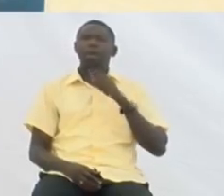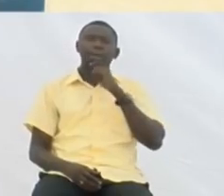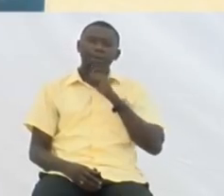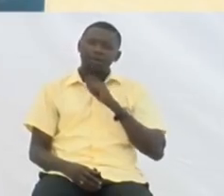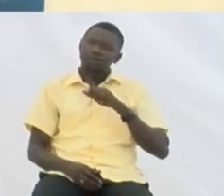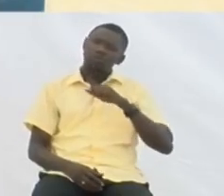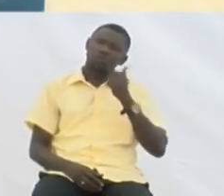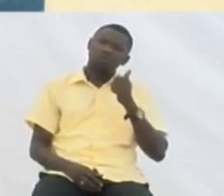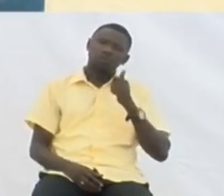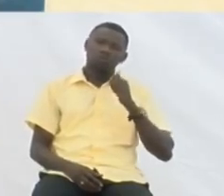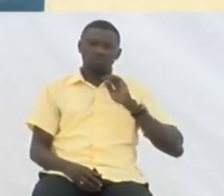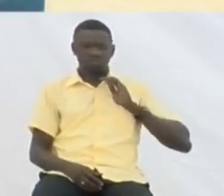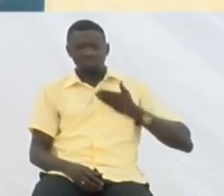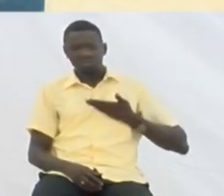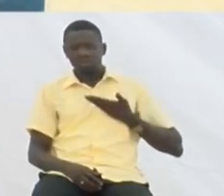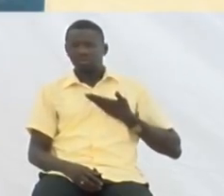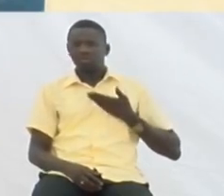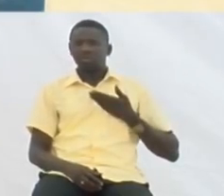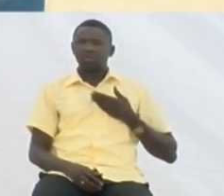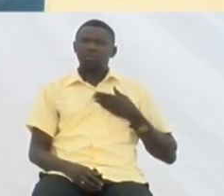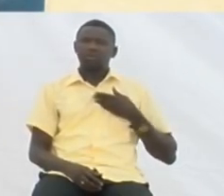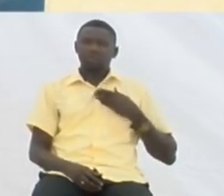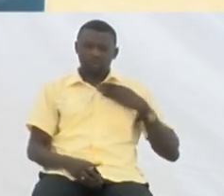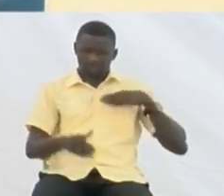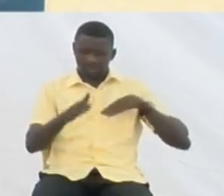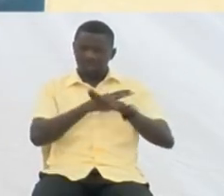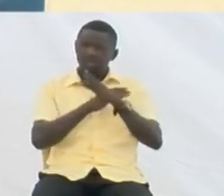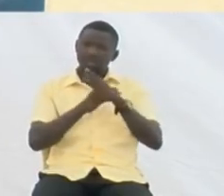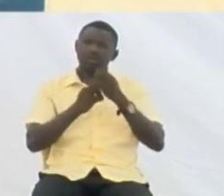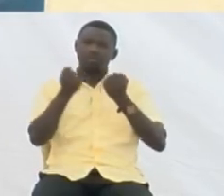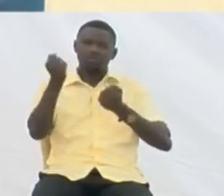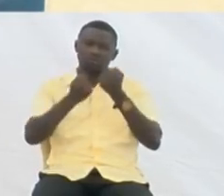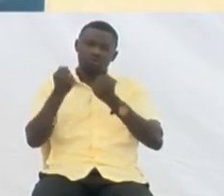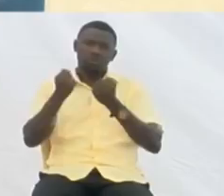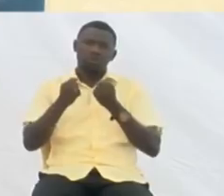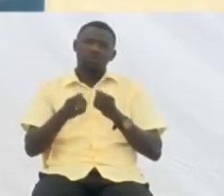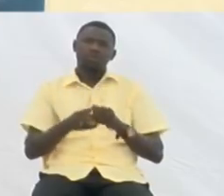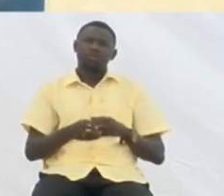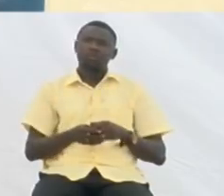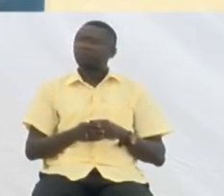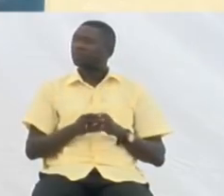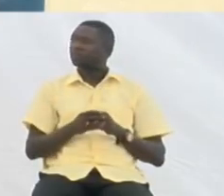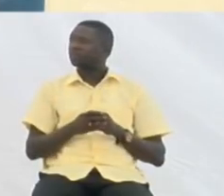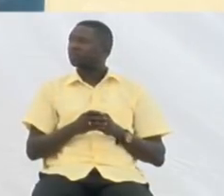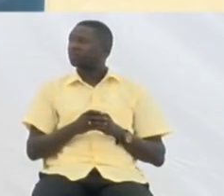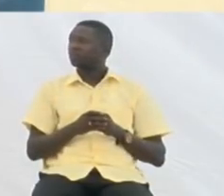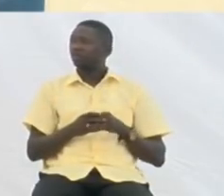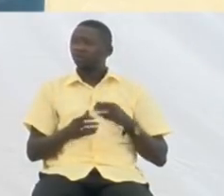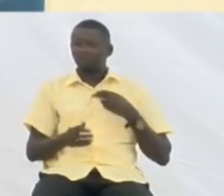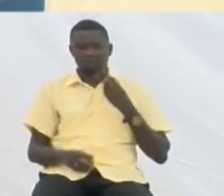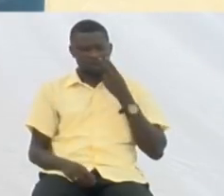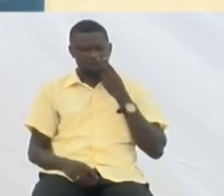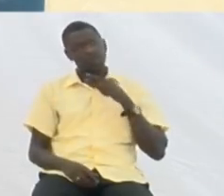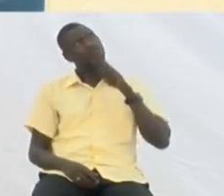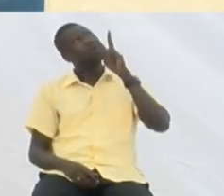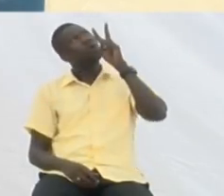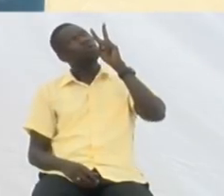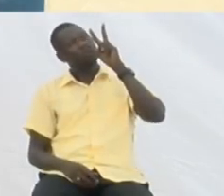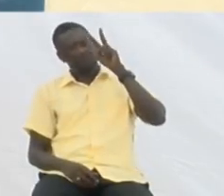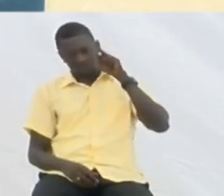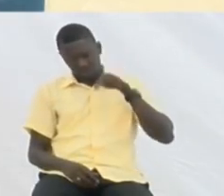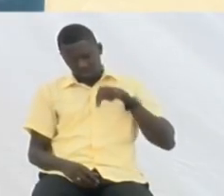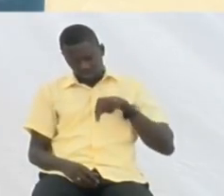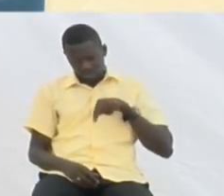either male or female. They will put them inside the vehicle to join us. When I look up and look